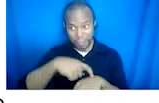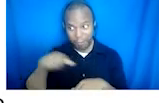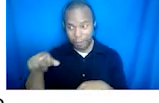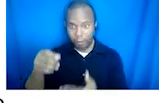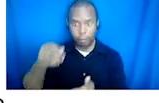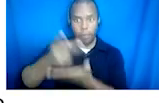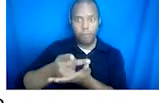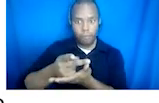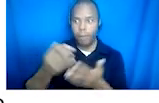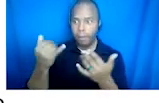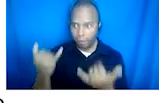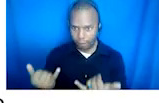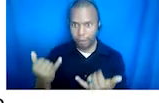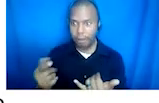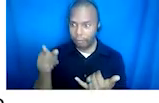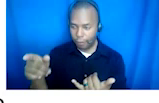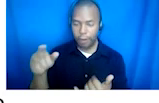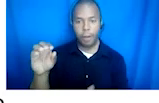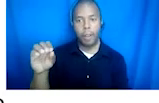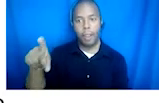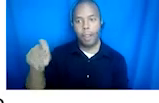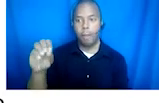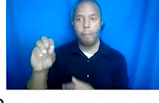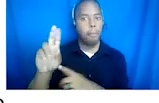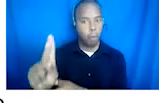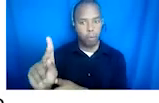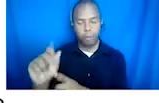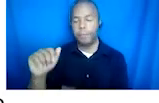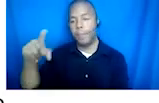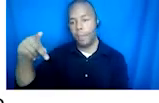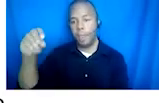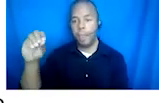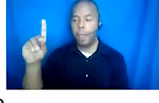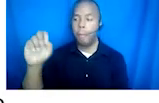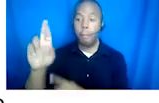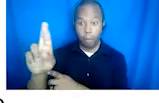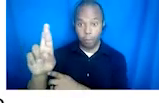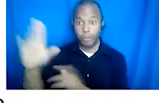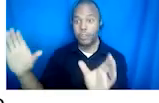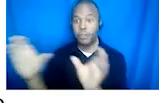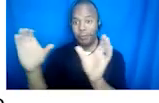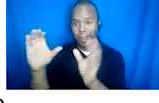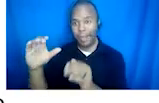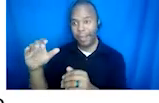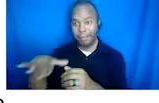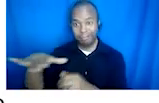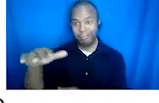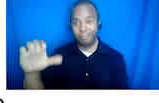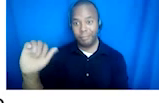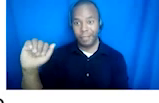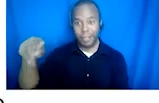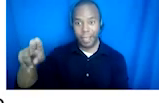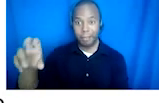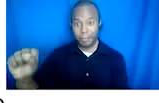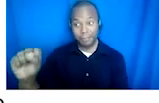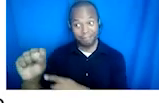approval to be a poker certified campus. Good for them. I'm really happy. That was probably